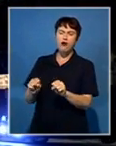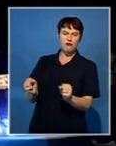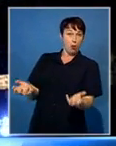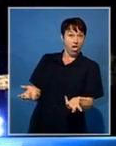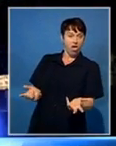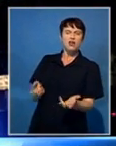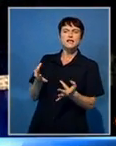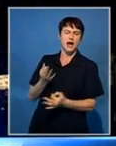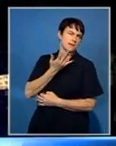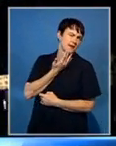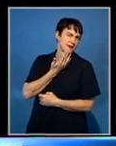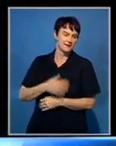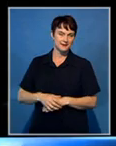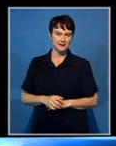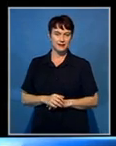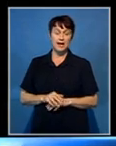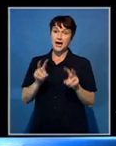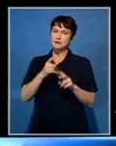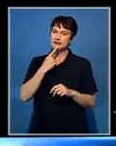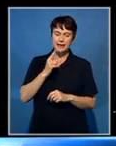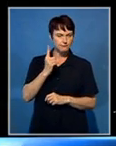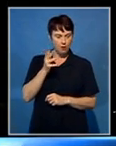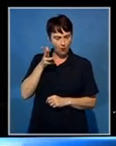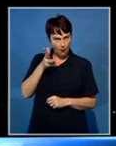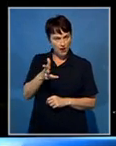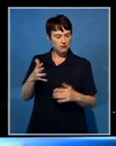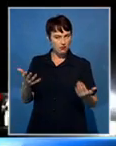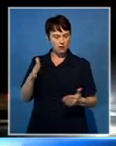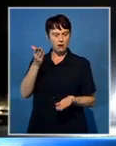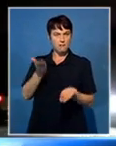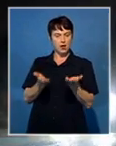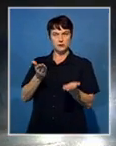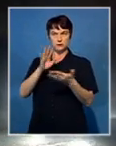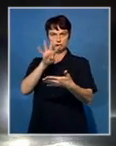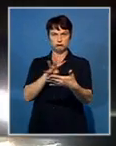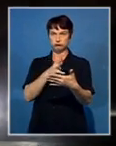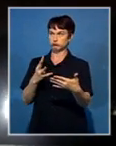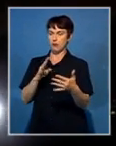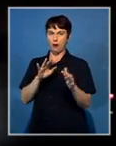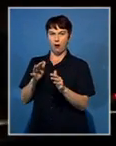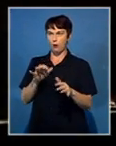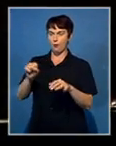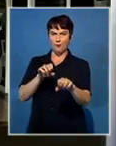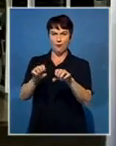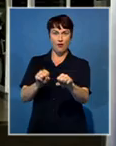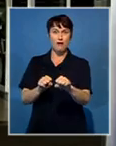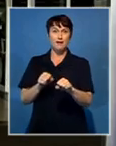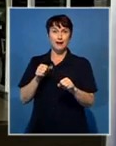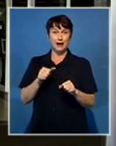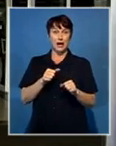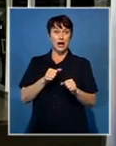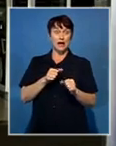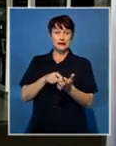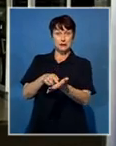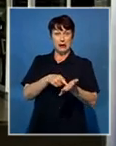Eskom says the load shedding is to balance the electricity grid to avoid a total blackout. Every time demand for electricity surpasses supply,